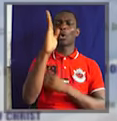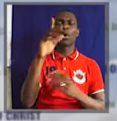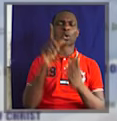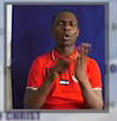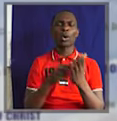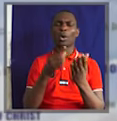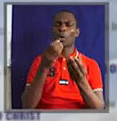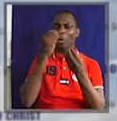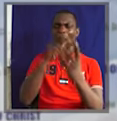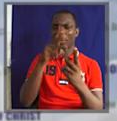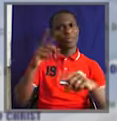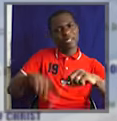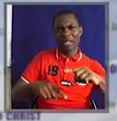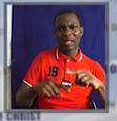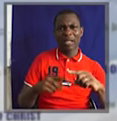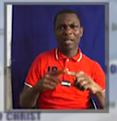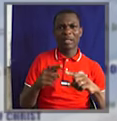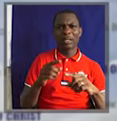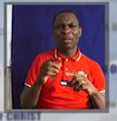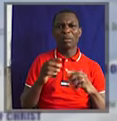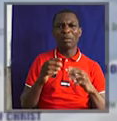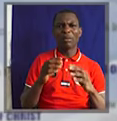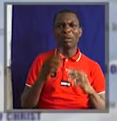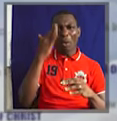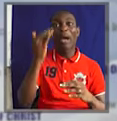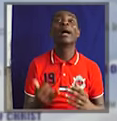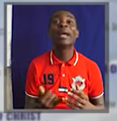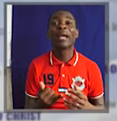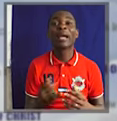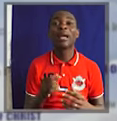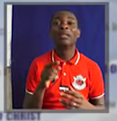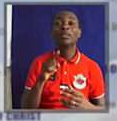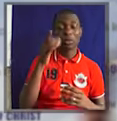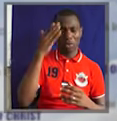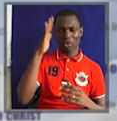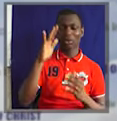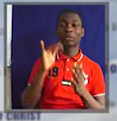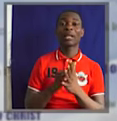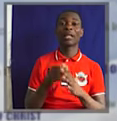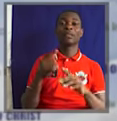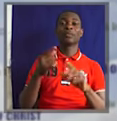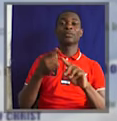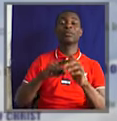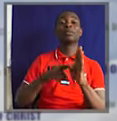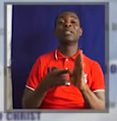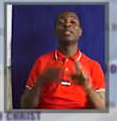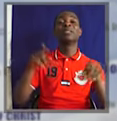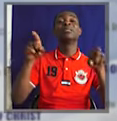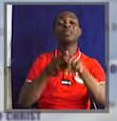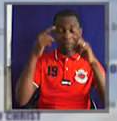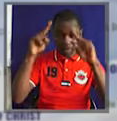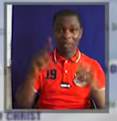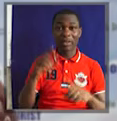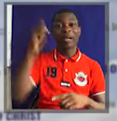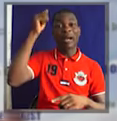mu na wo tra se bisa wo se na adanti e na etesa onim se efiri enfiti ase ya no sa na eyo ye.